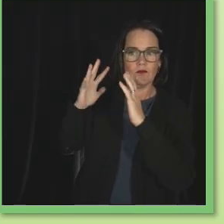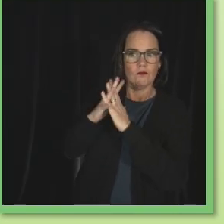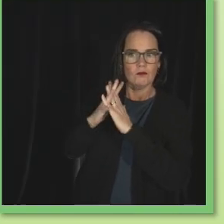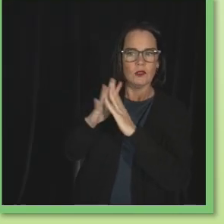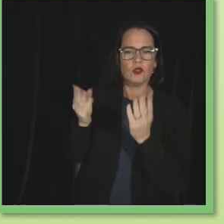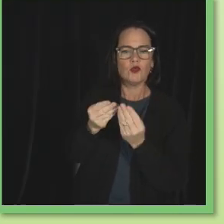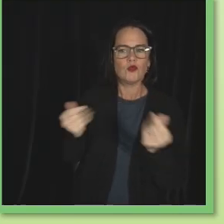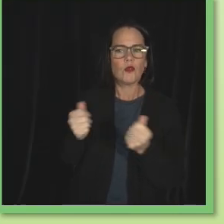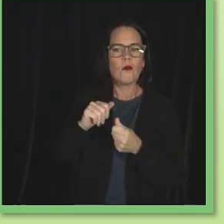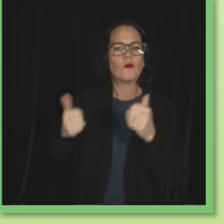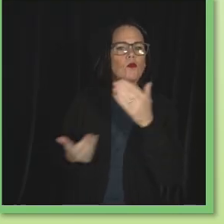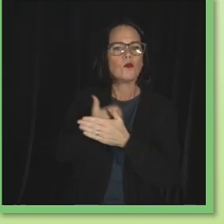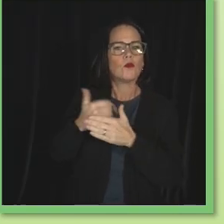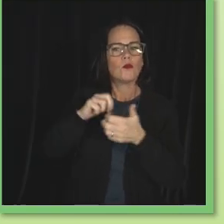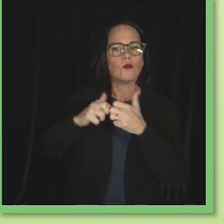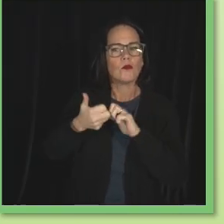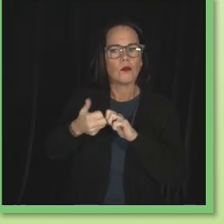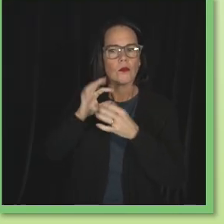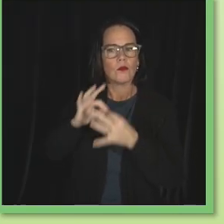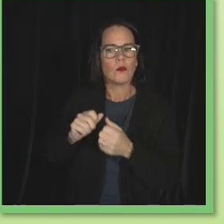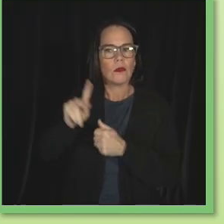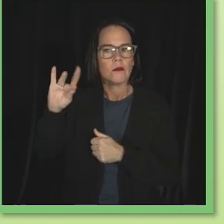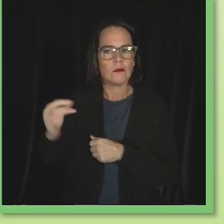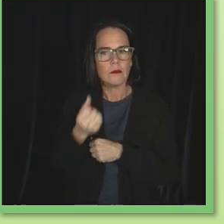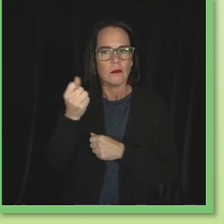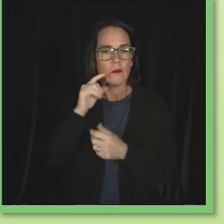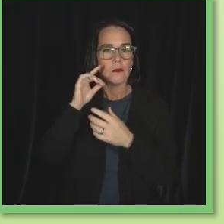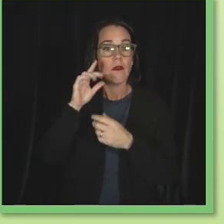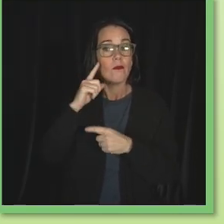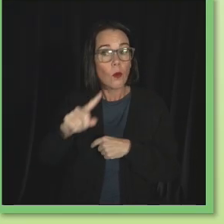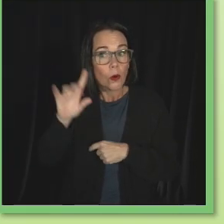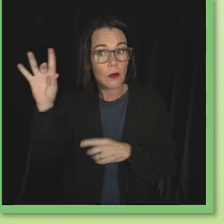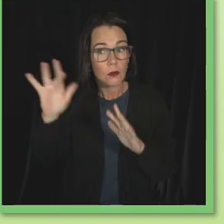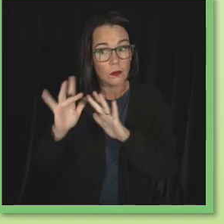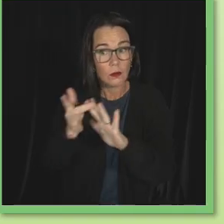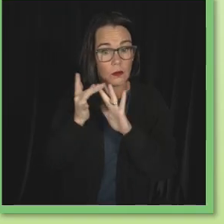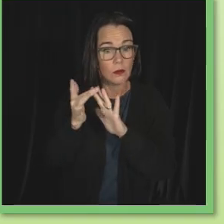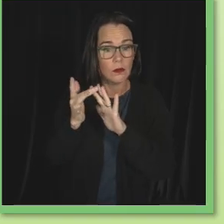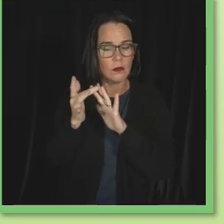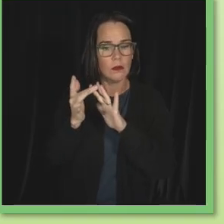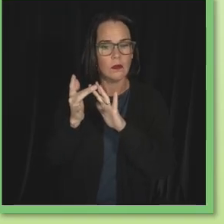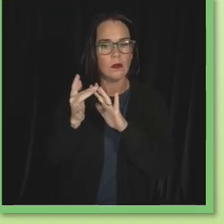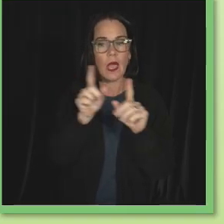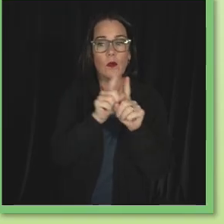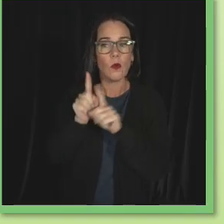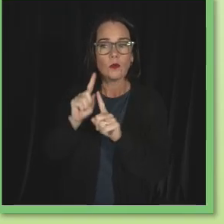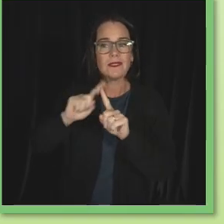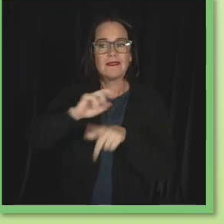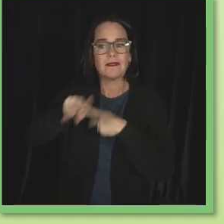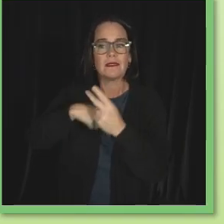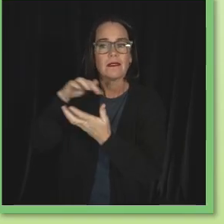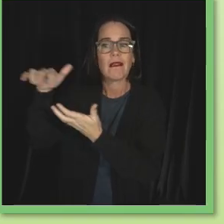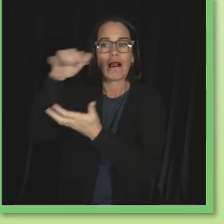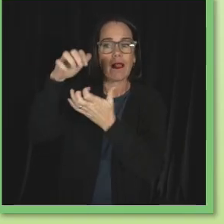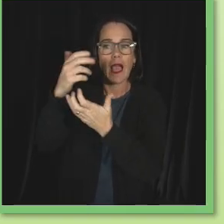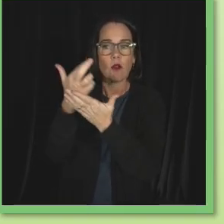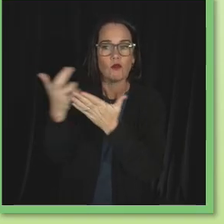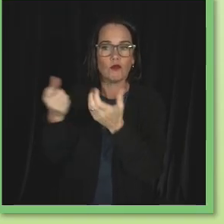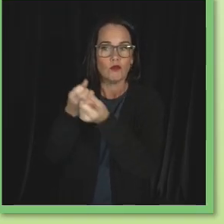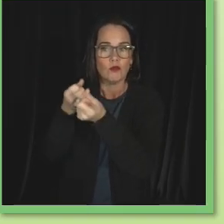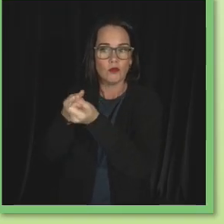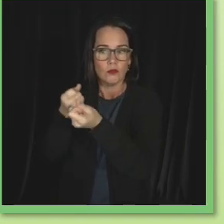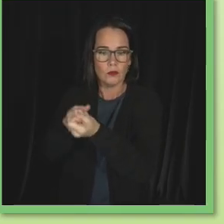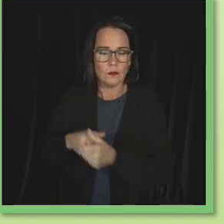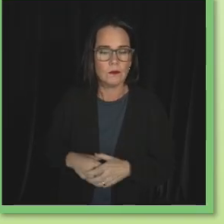new challenges in Kubernetes around networking and network resources. From